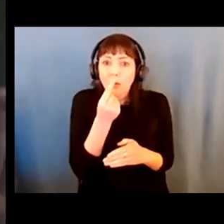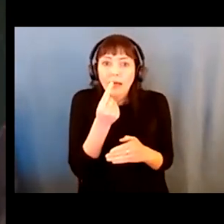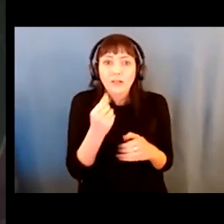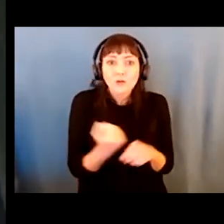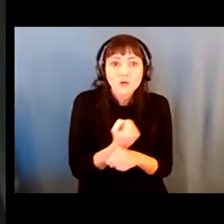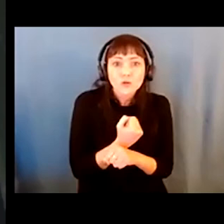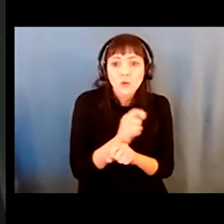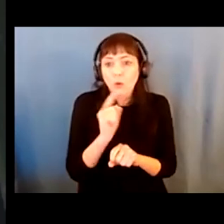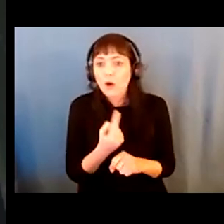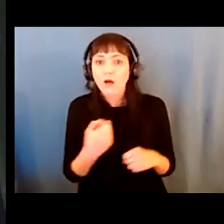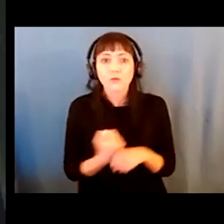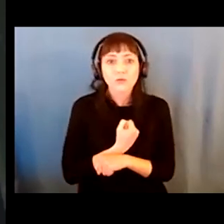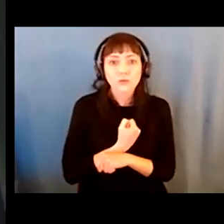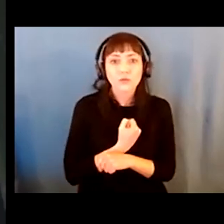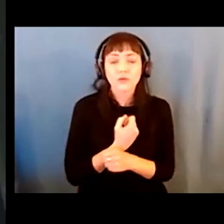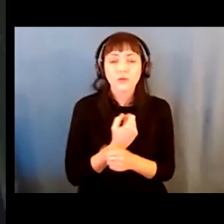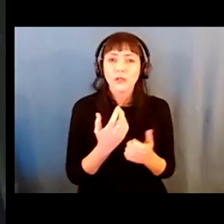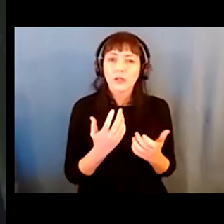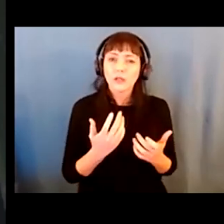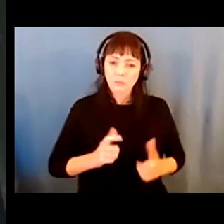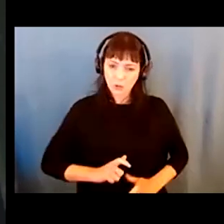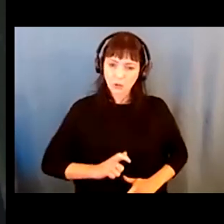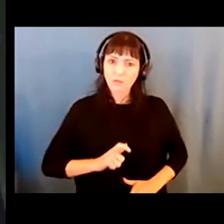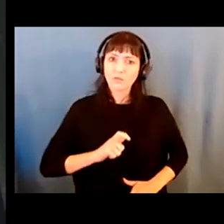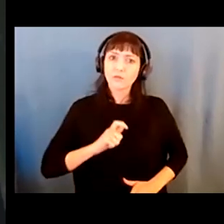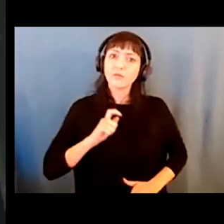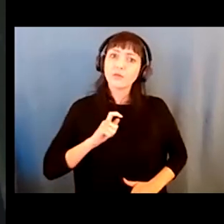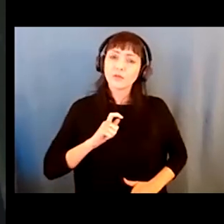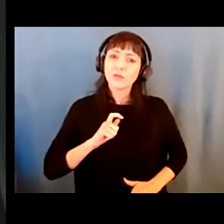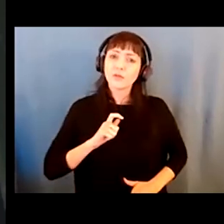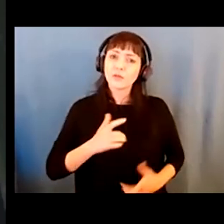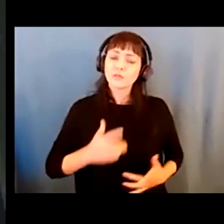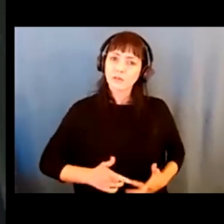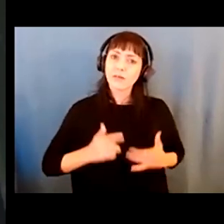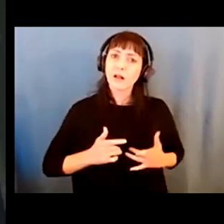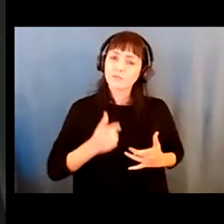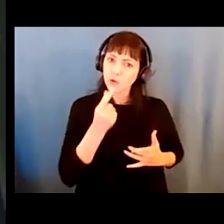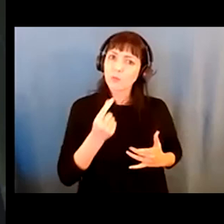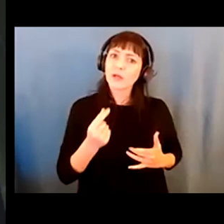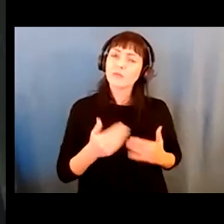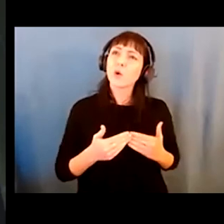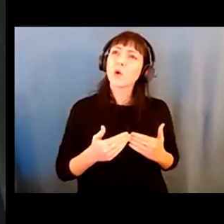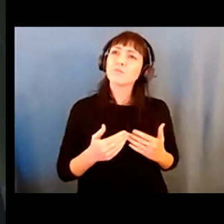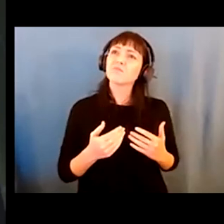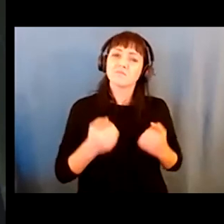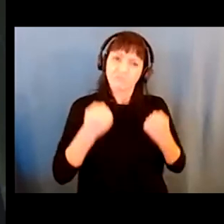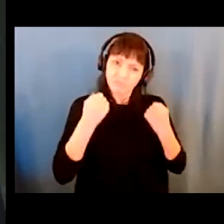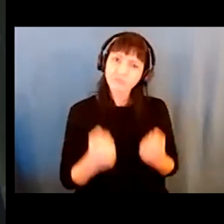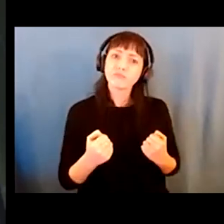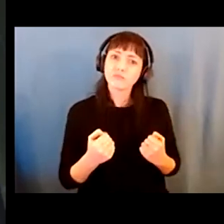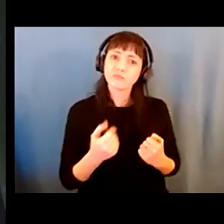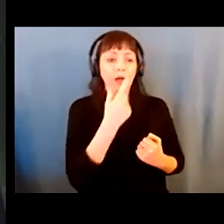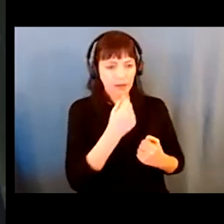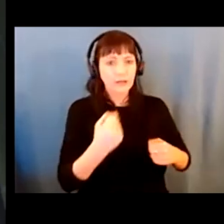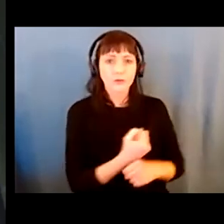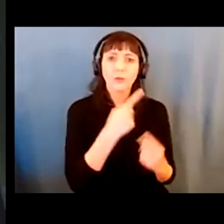of lifted my confidence and made me be a bit more firmer with people and say, I'm not doing that, or I am doing that. And this is what